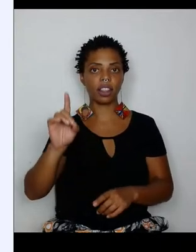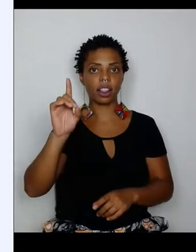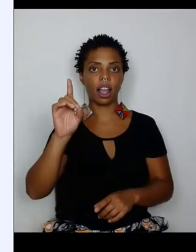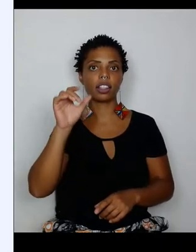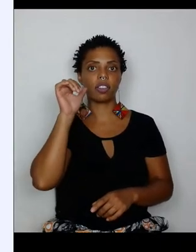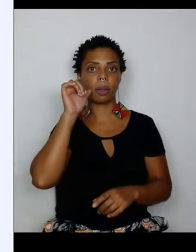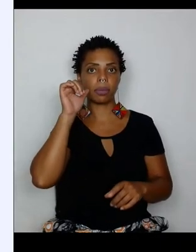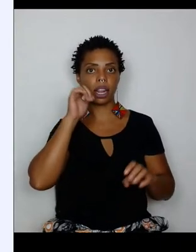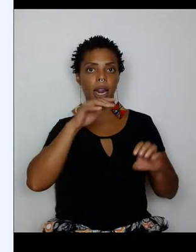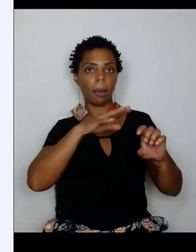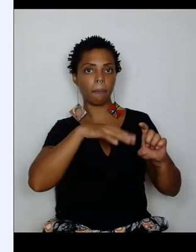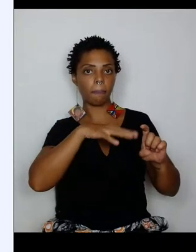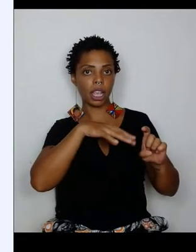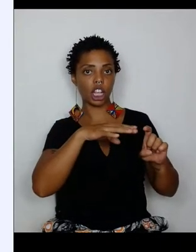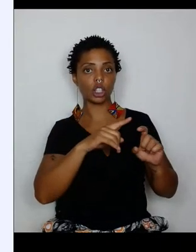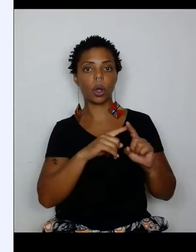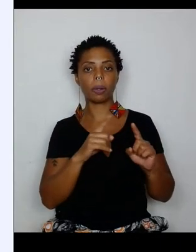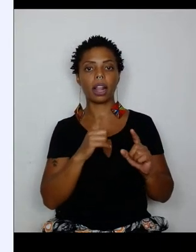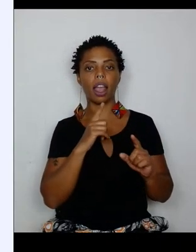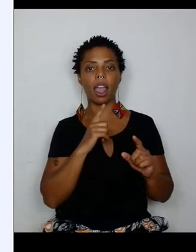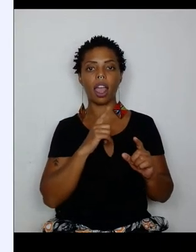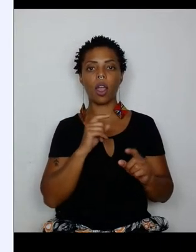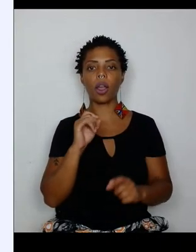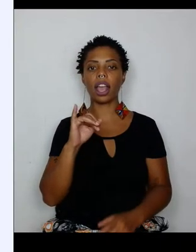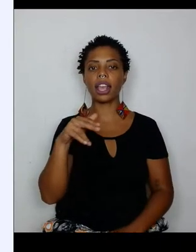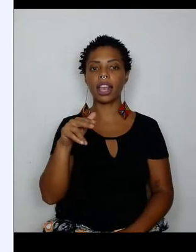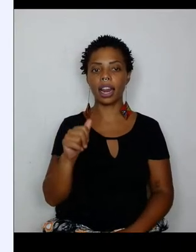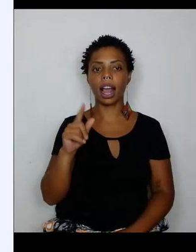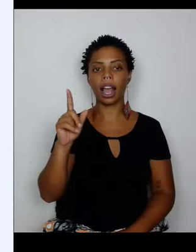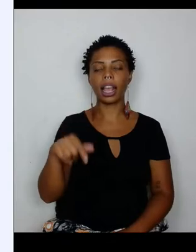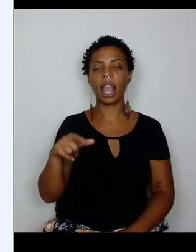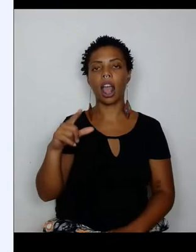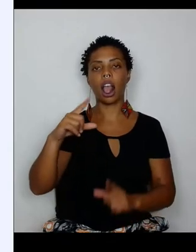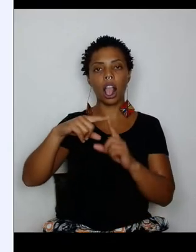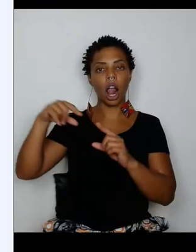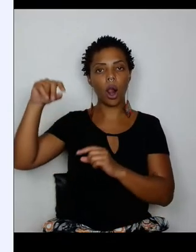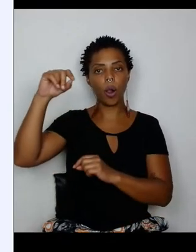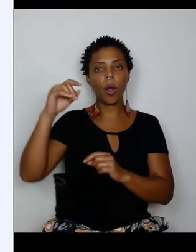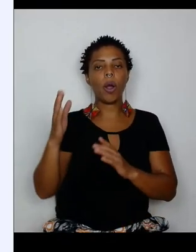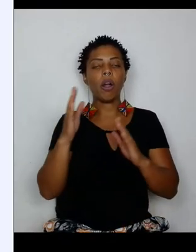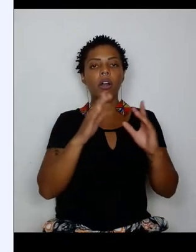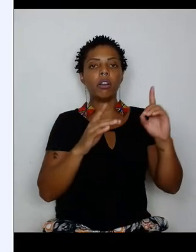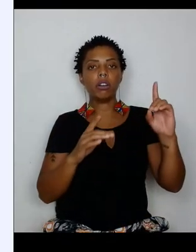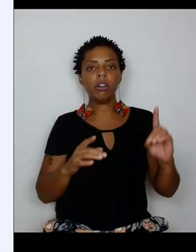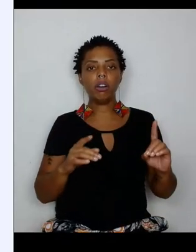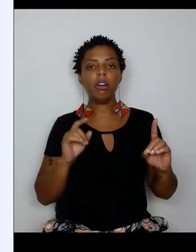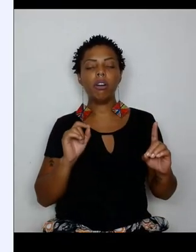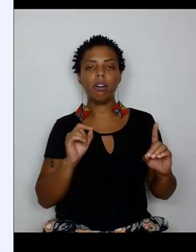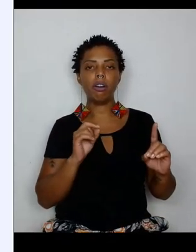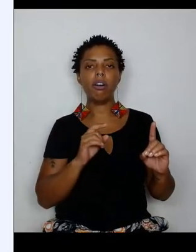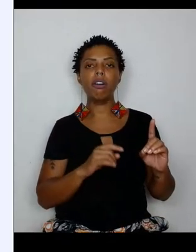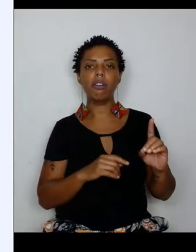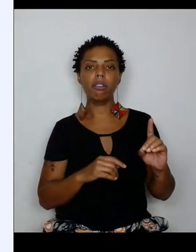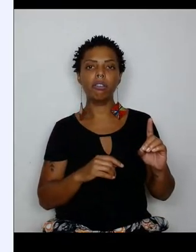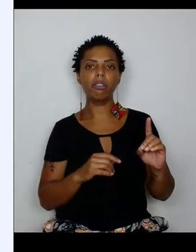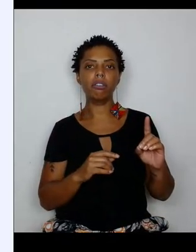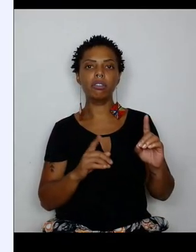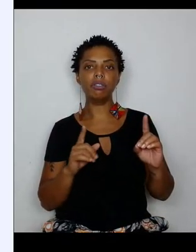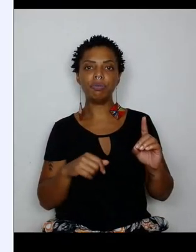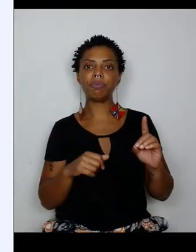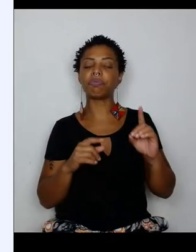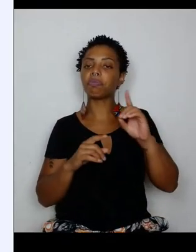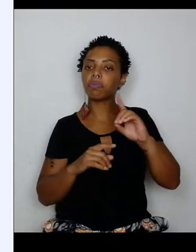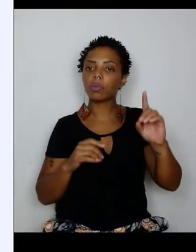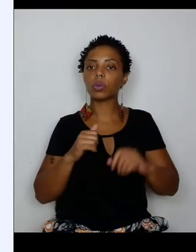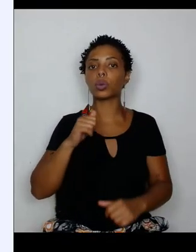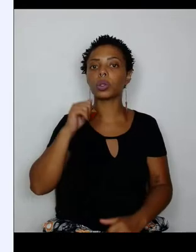goddess of the moon and at the right varamati the mortal goddess of regeneration who made it with a male sun god in order to